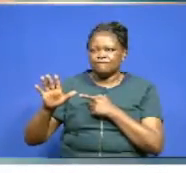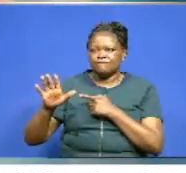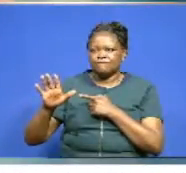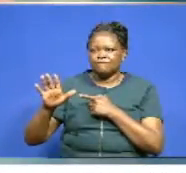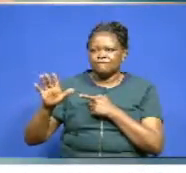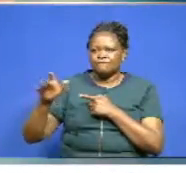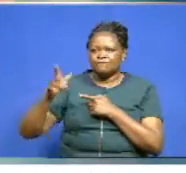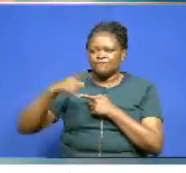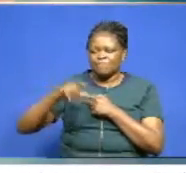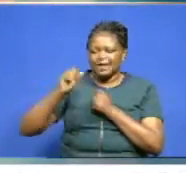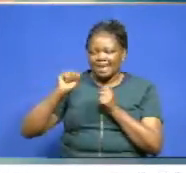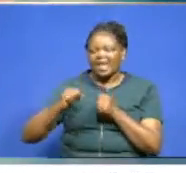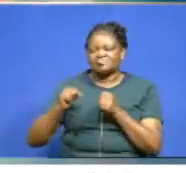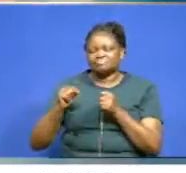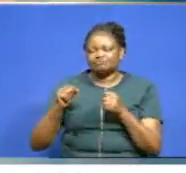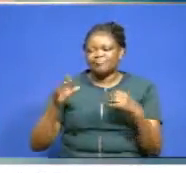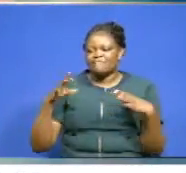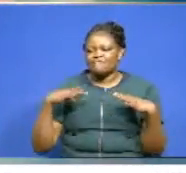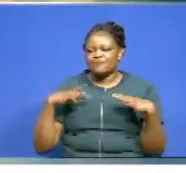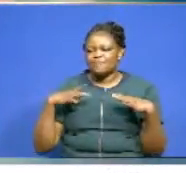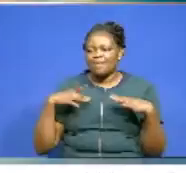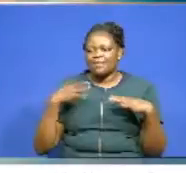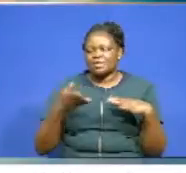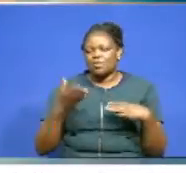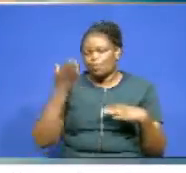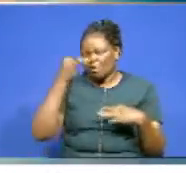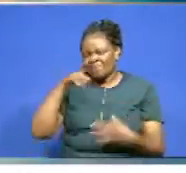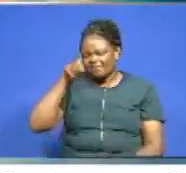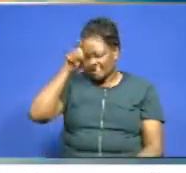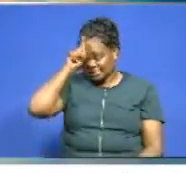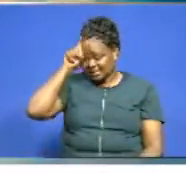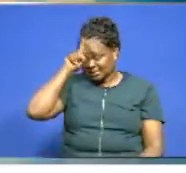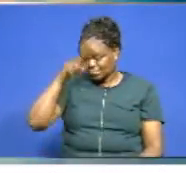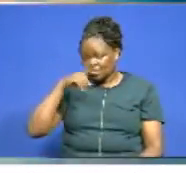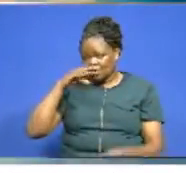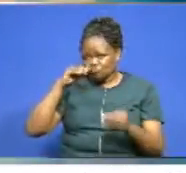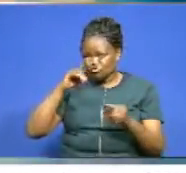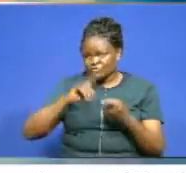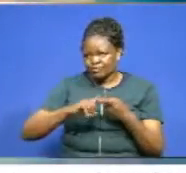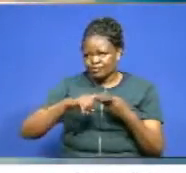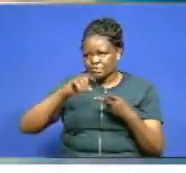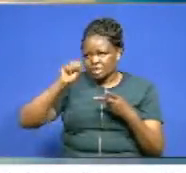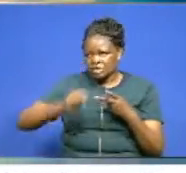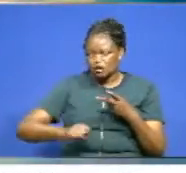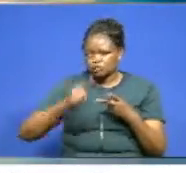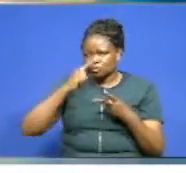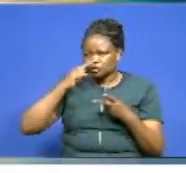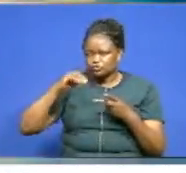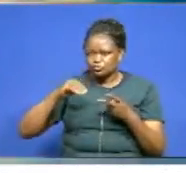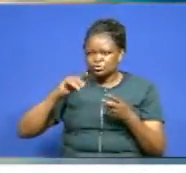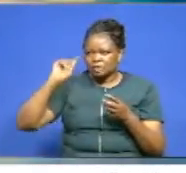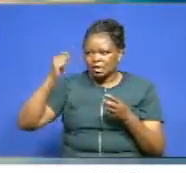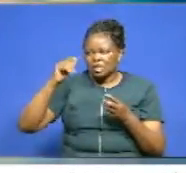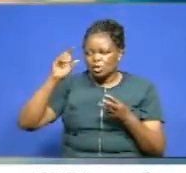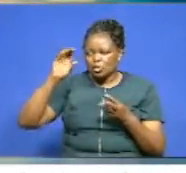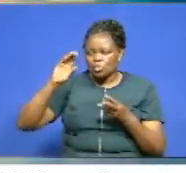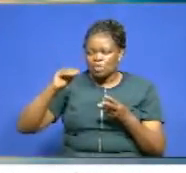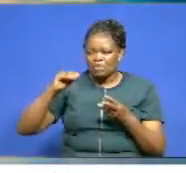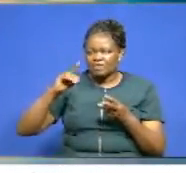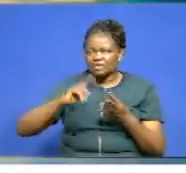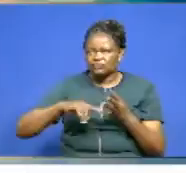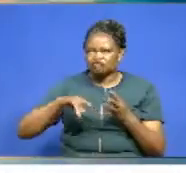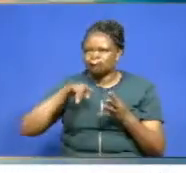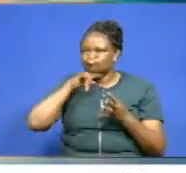we can boast about it because we have Egypt, who have already qualified, South Sudan qualified, Kenya qualified, Uganda